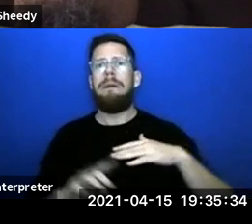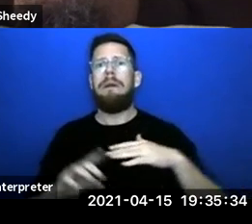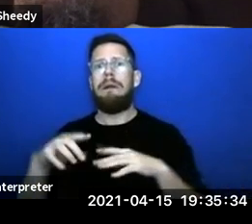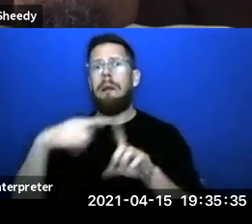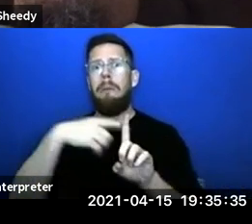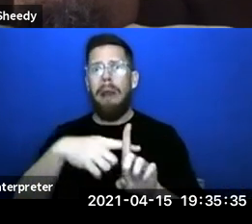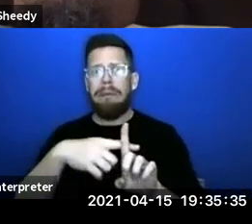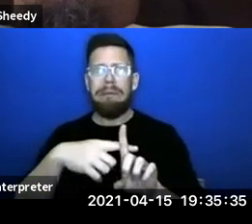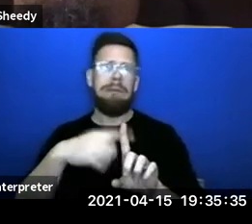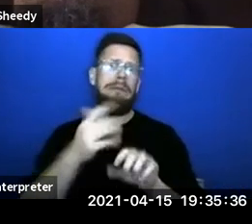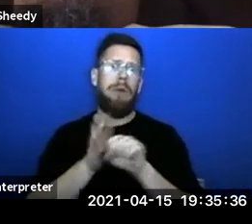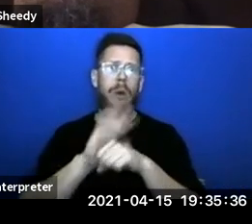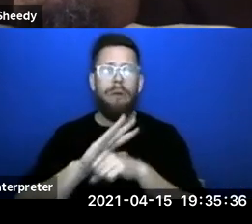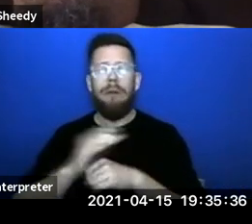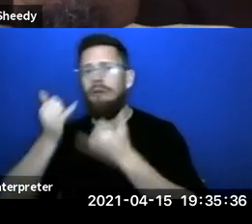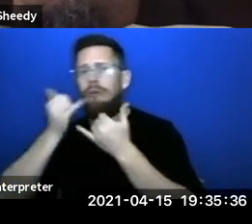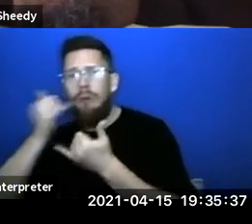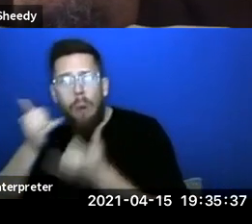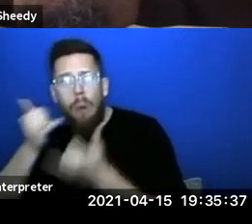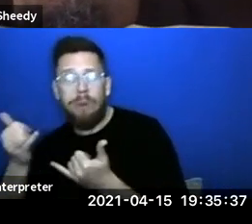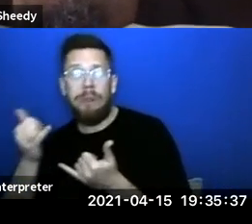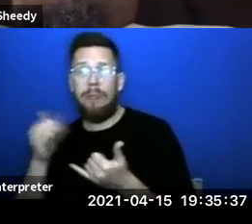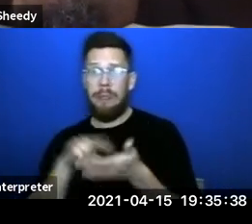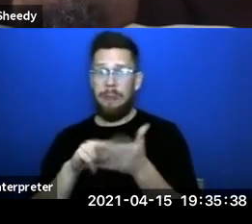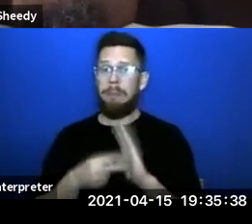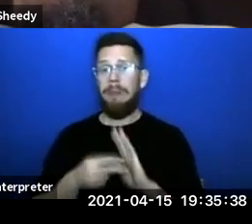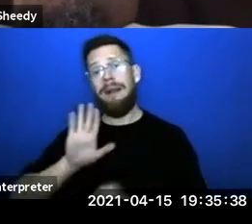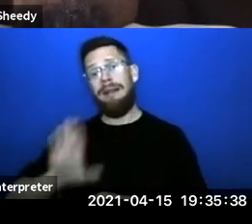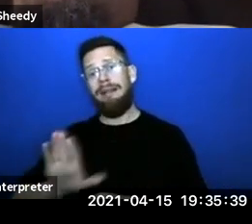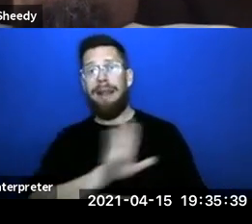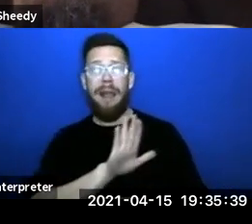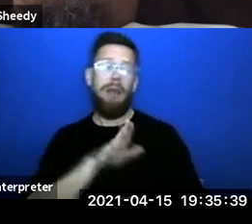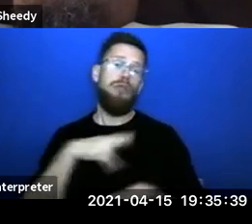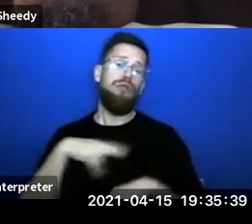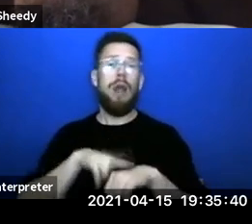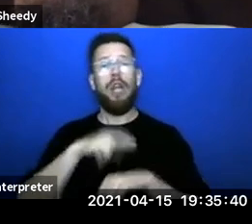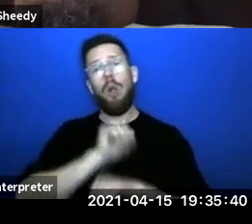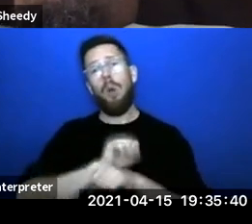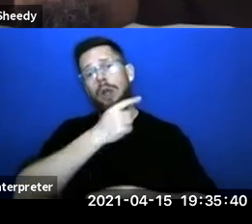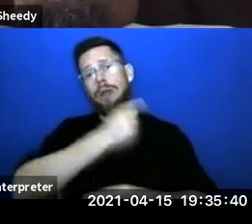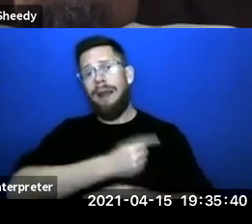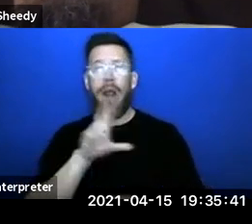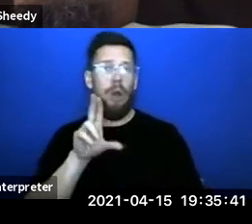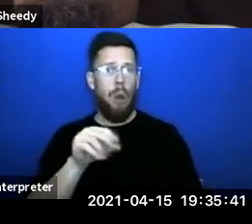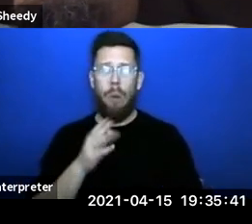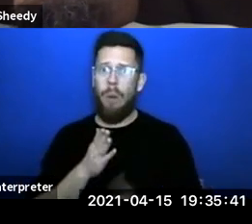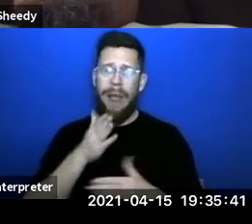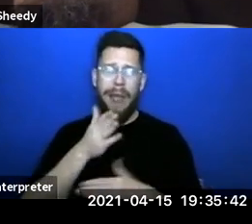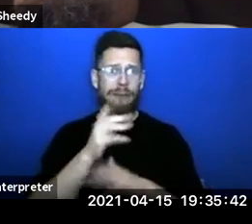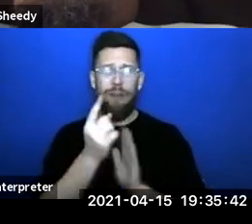I can assure you that they are not just doing it during their regular workday. They are doing it after hours. They are here till Friday